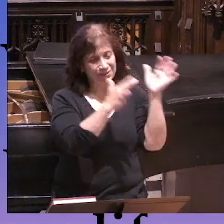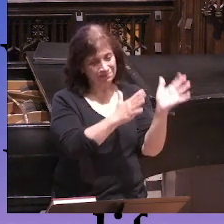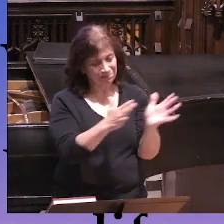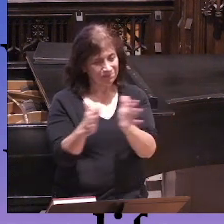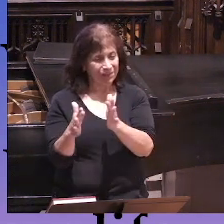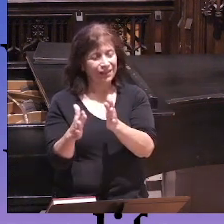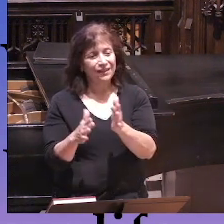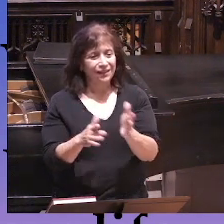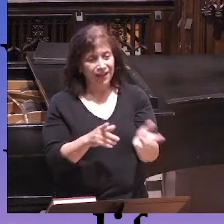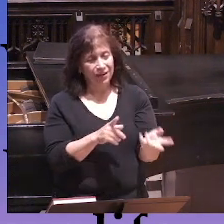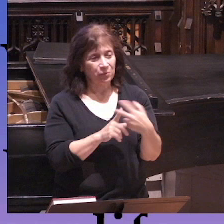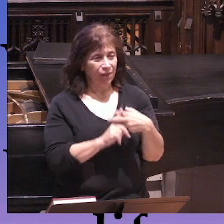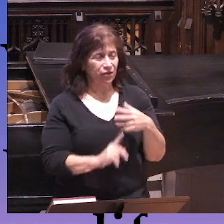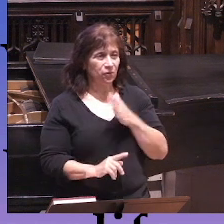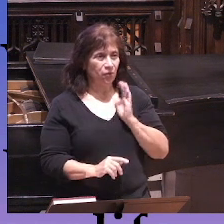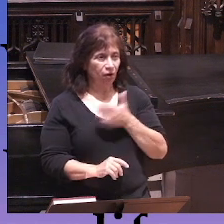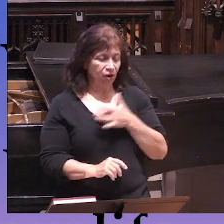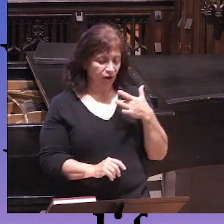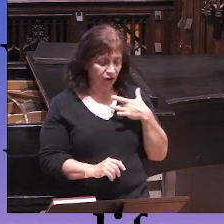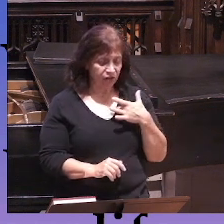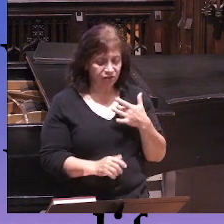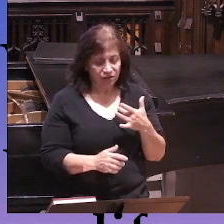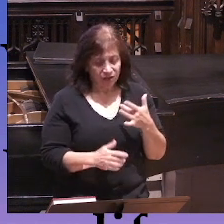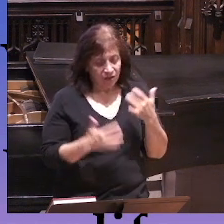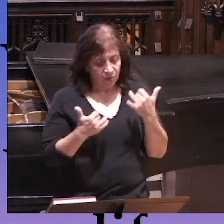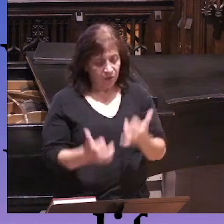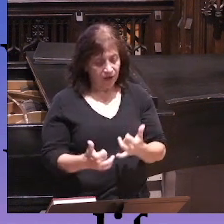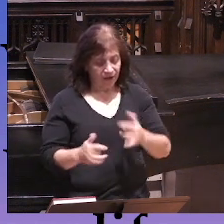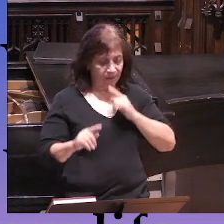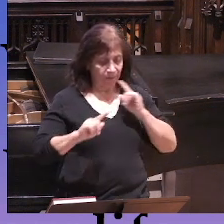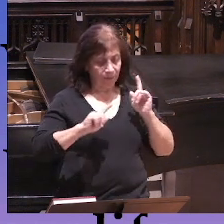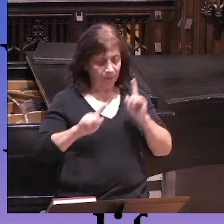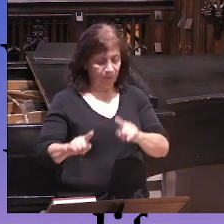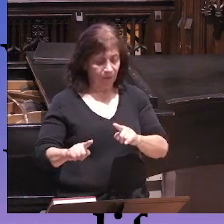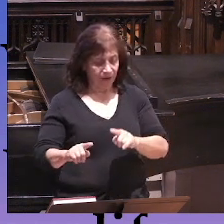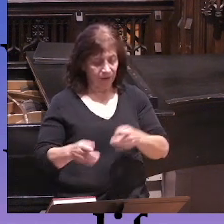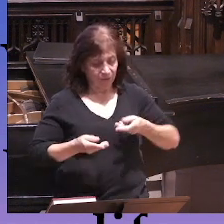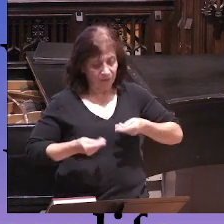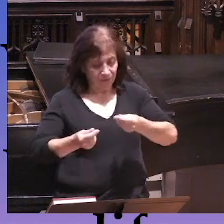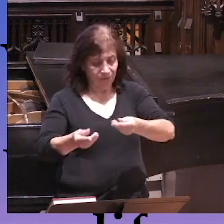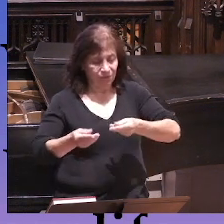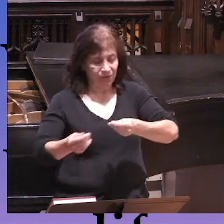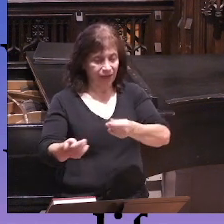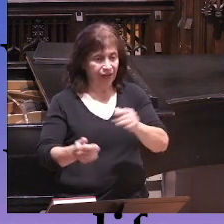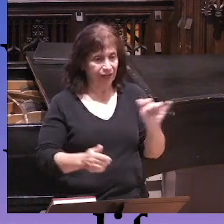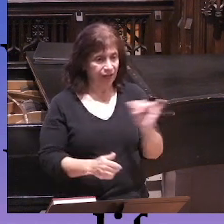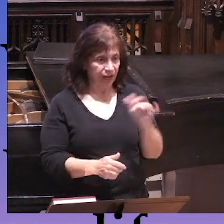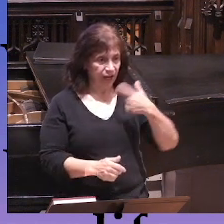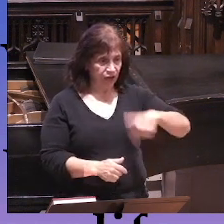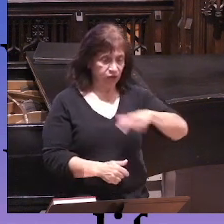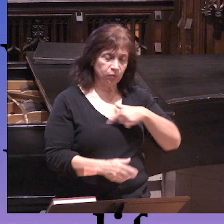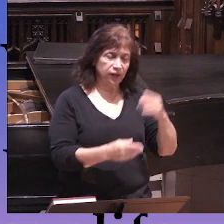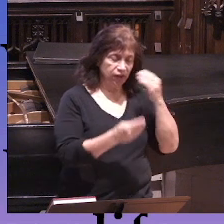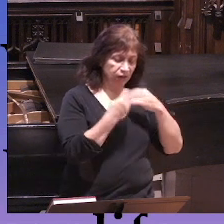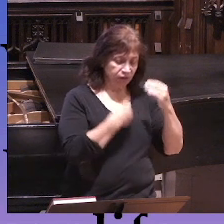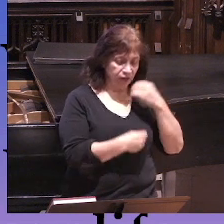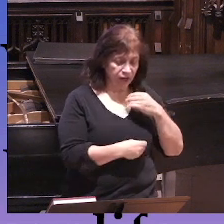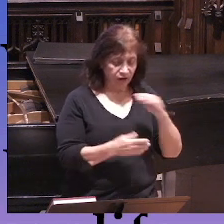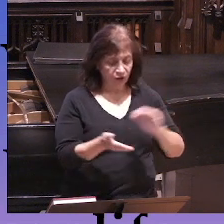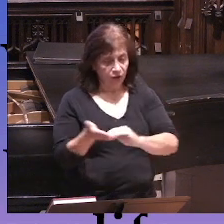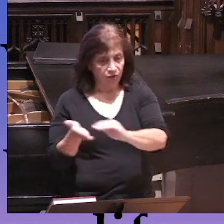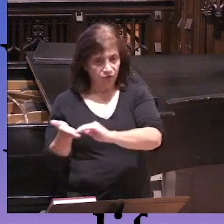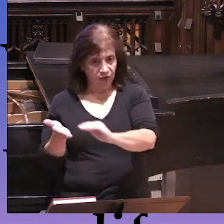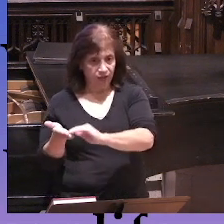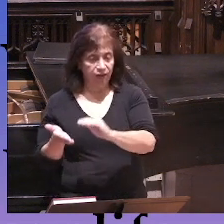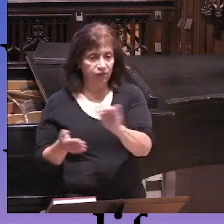on our hearts. We are now commissioned to feed as we have been fed, forgive as